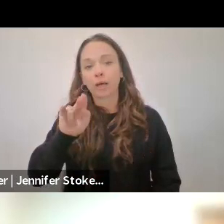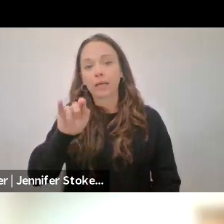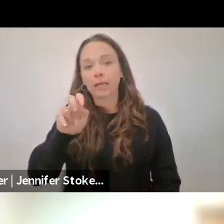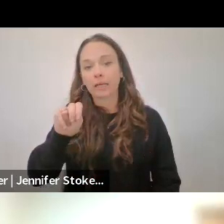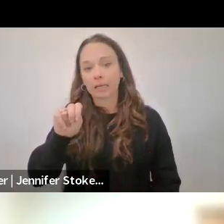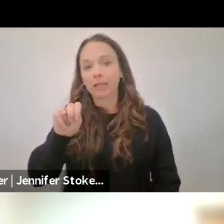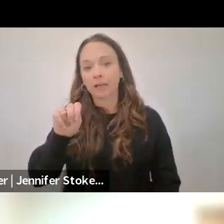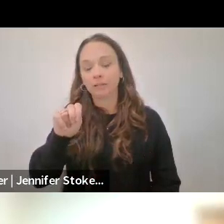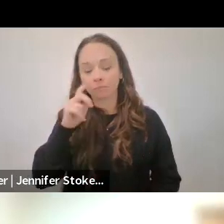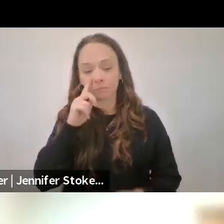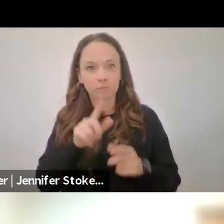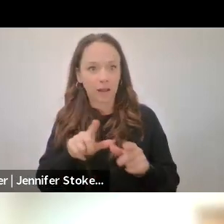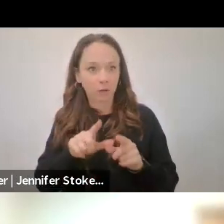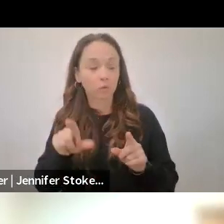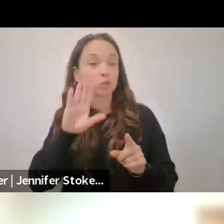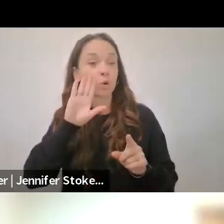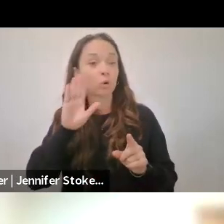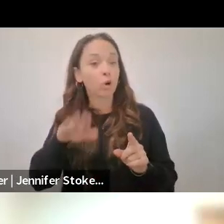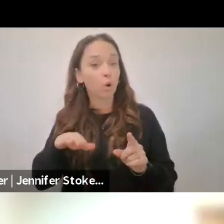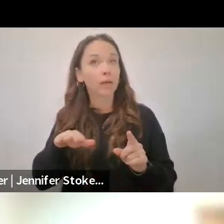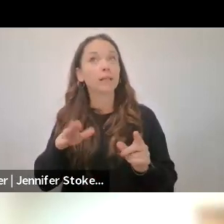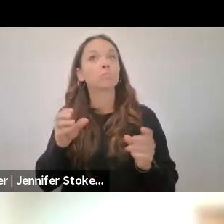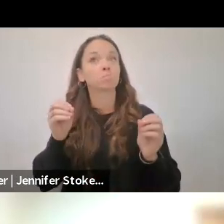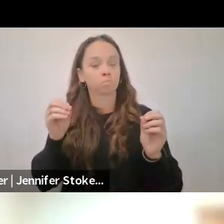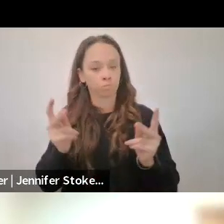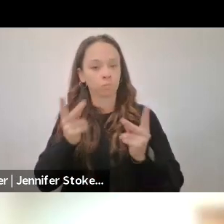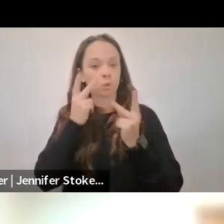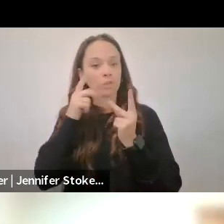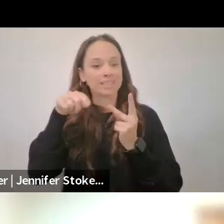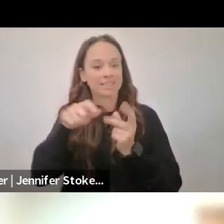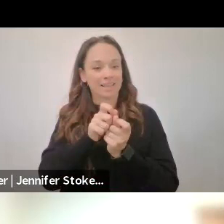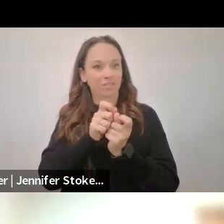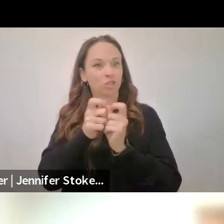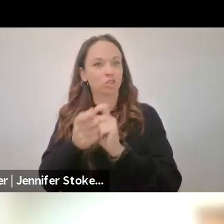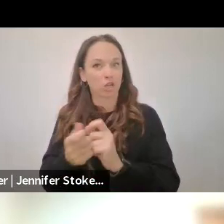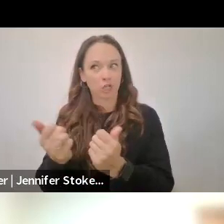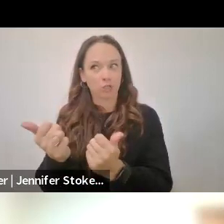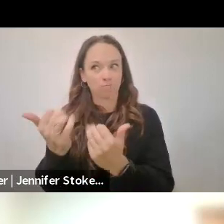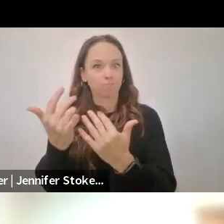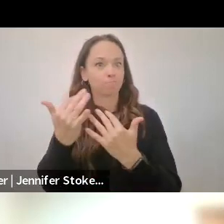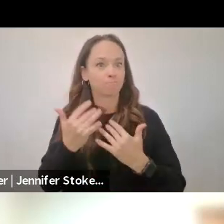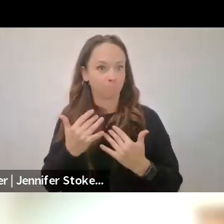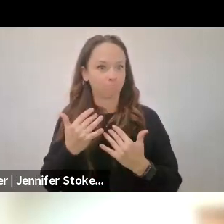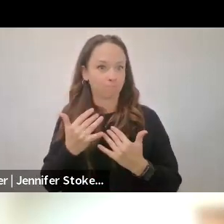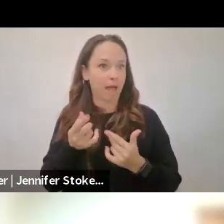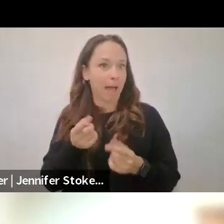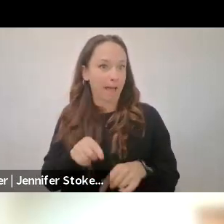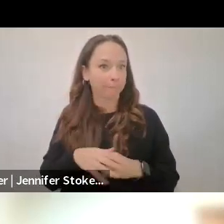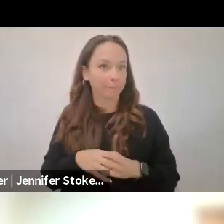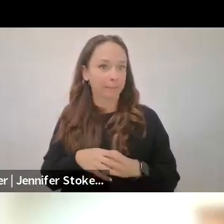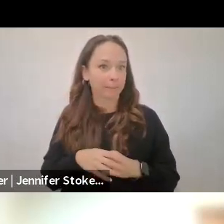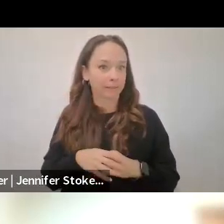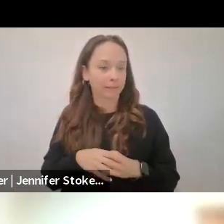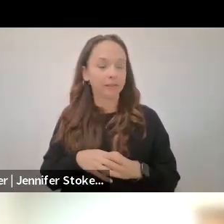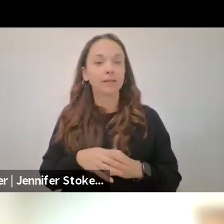it's knowing that, okay, we see this change happening, we see this change coming, and so being nimble